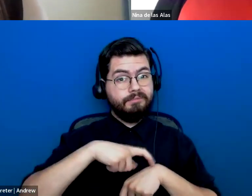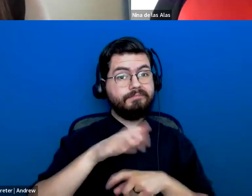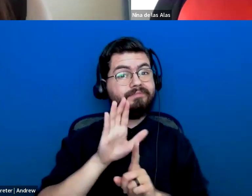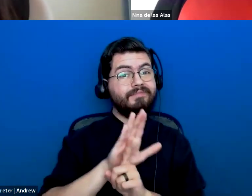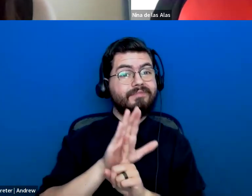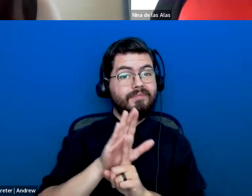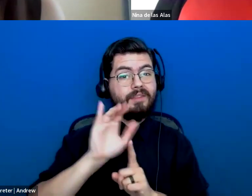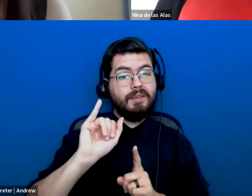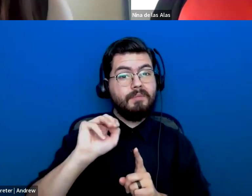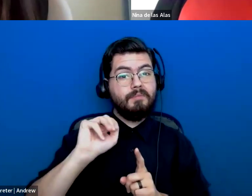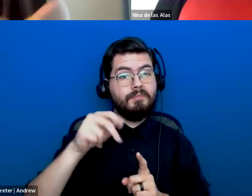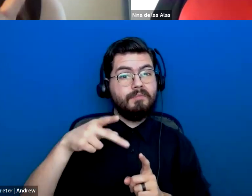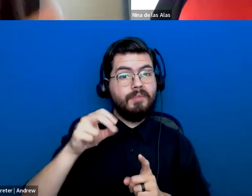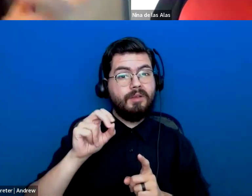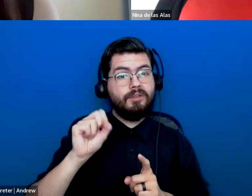gradually